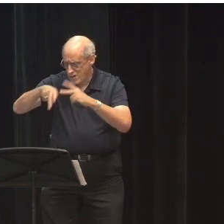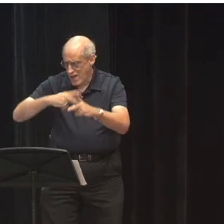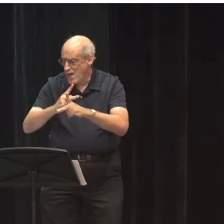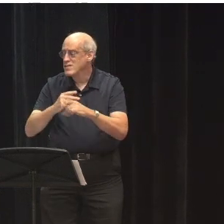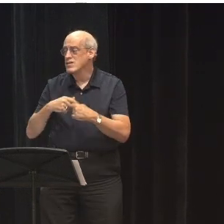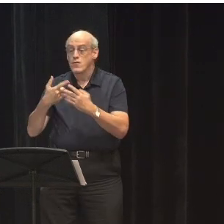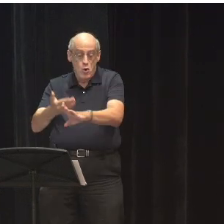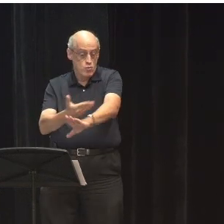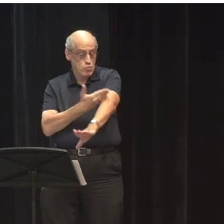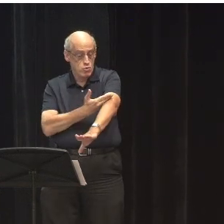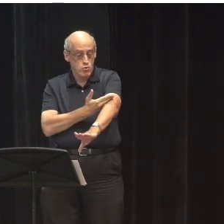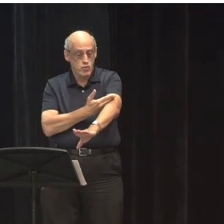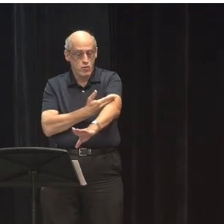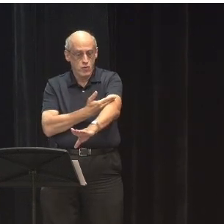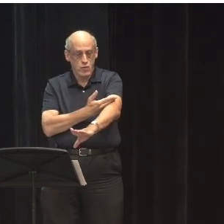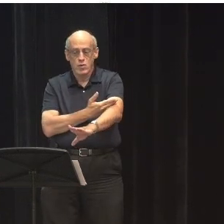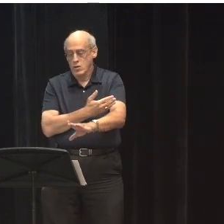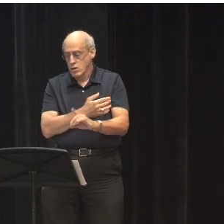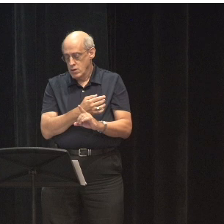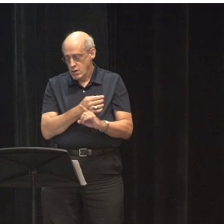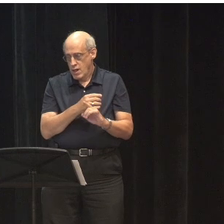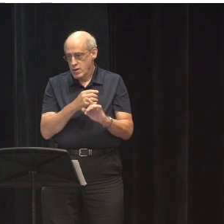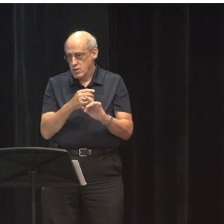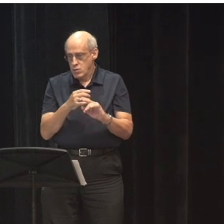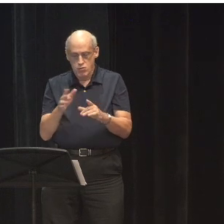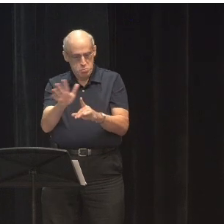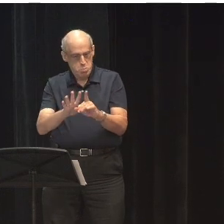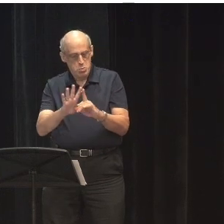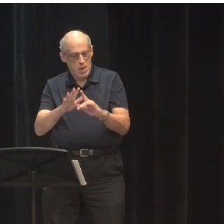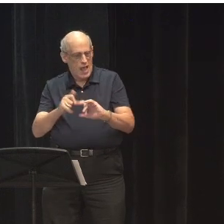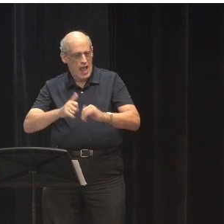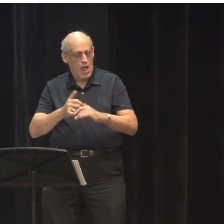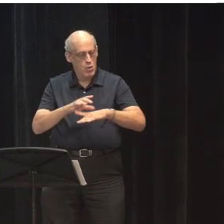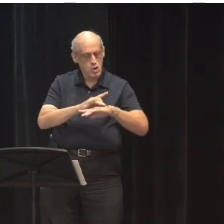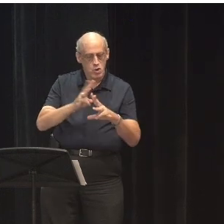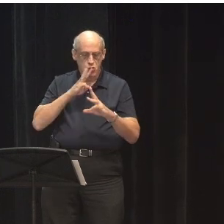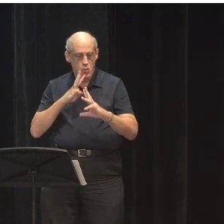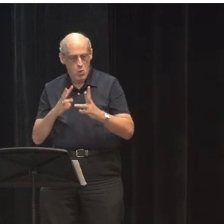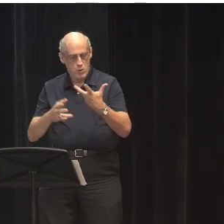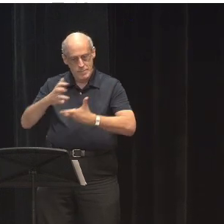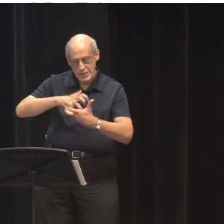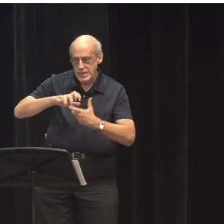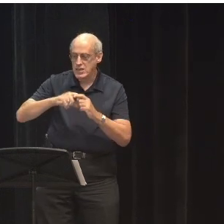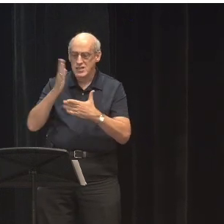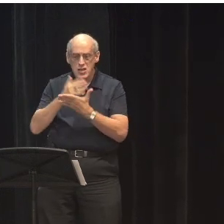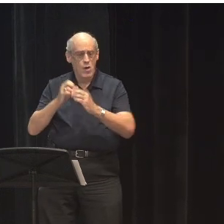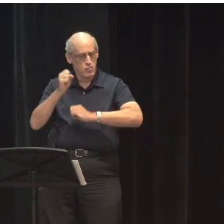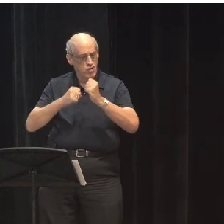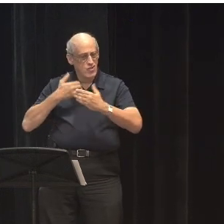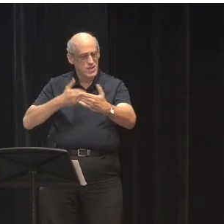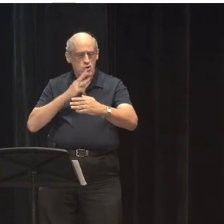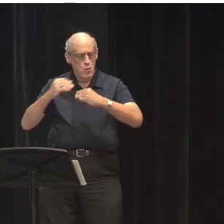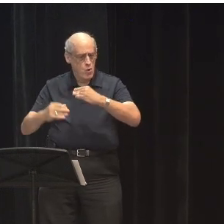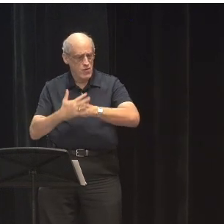to improve the in-water habitats. There's going to be a lot of work in the water because the substructure and the structure is along the